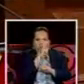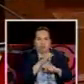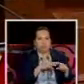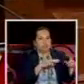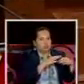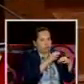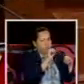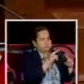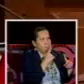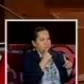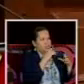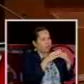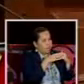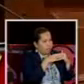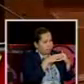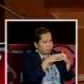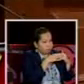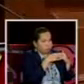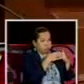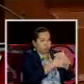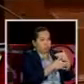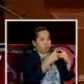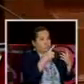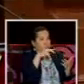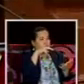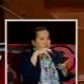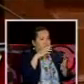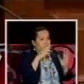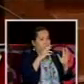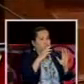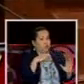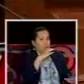pong magbigay ng conclusion po